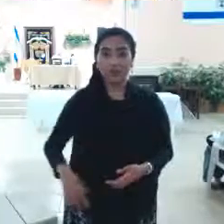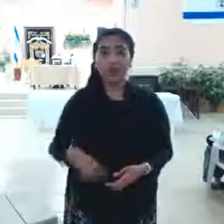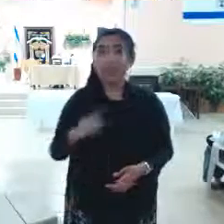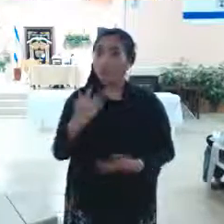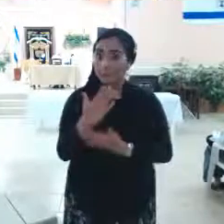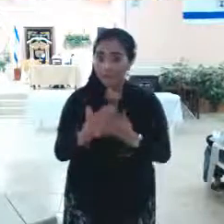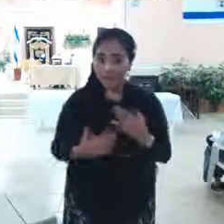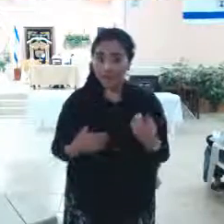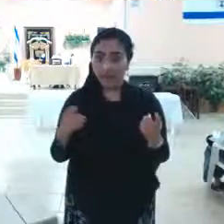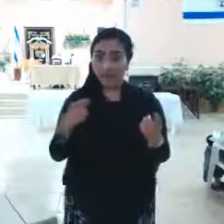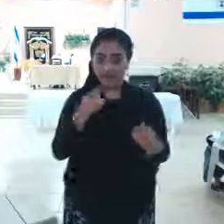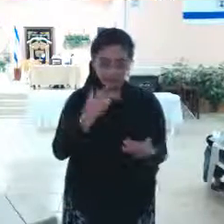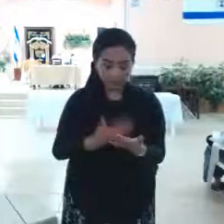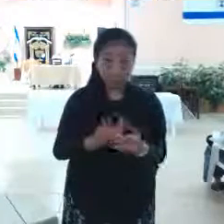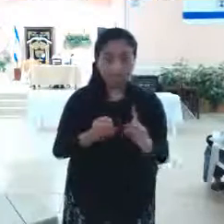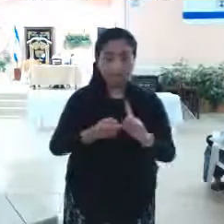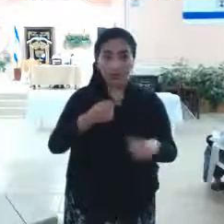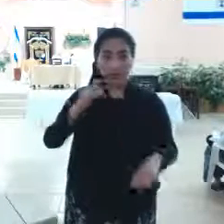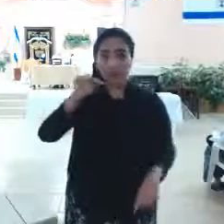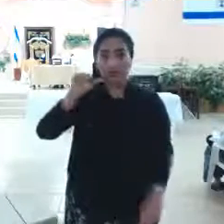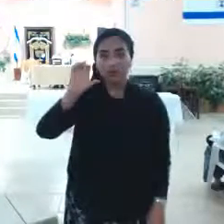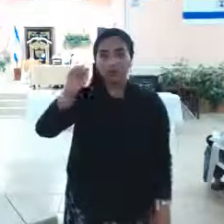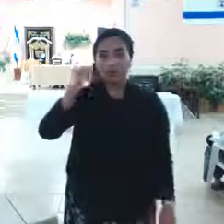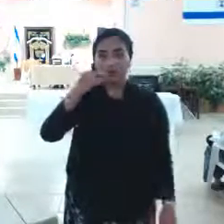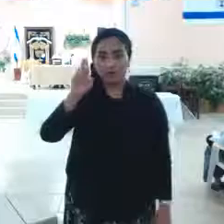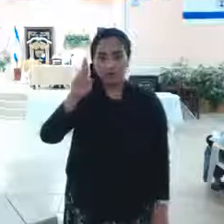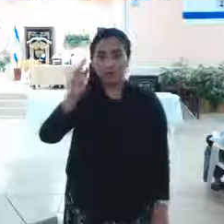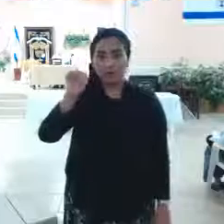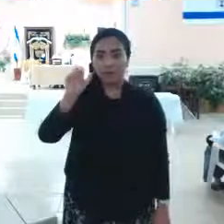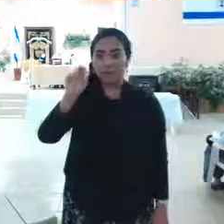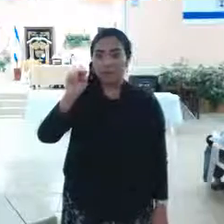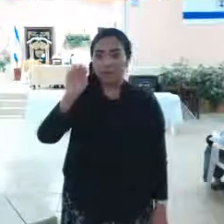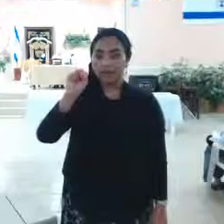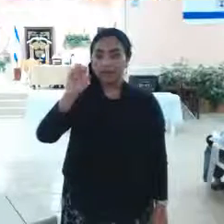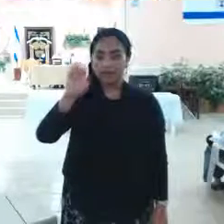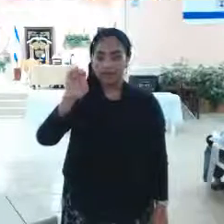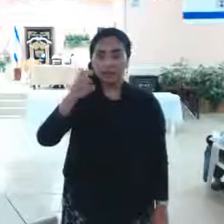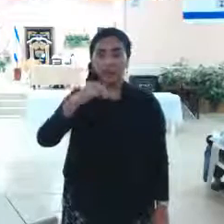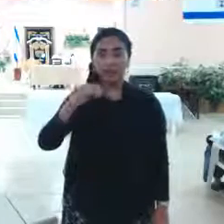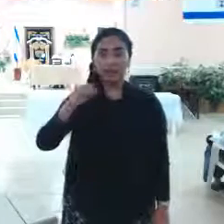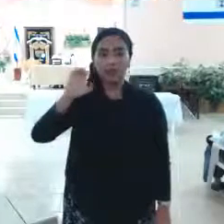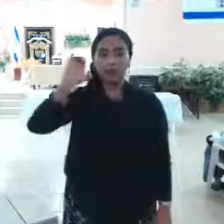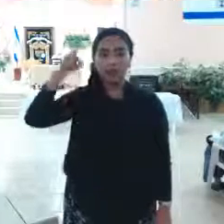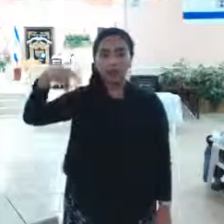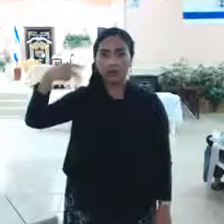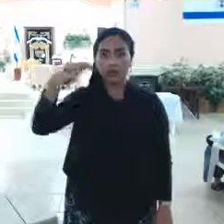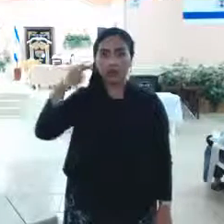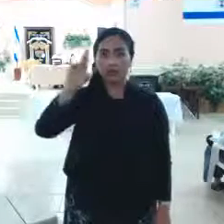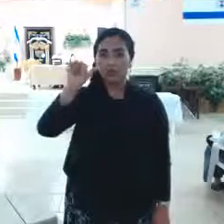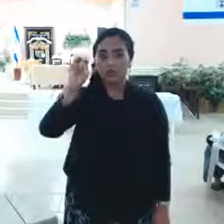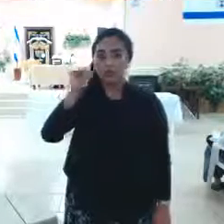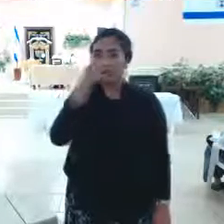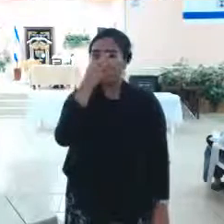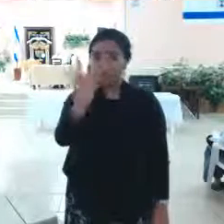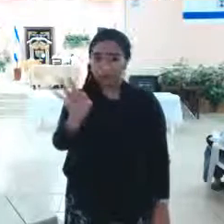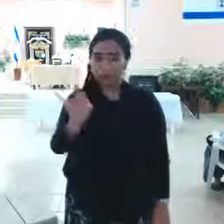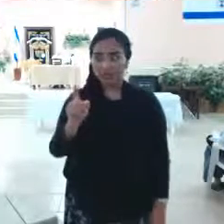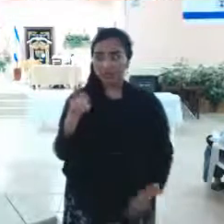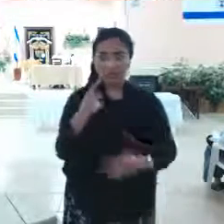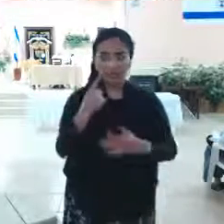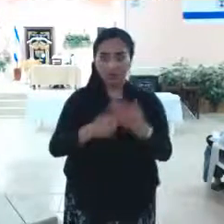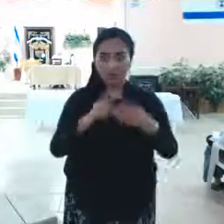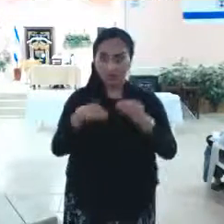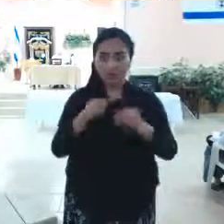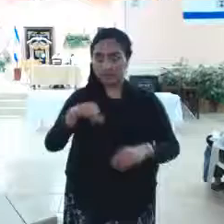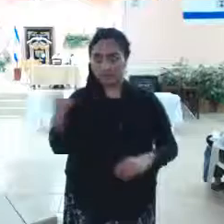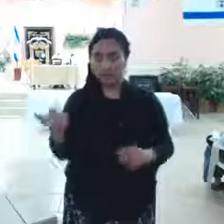message. Only some of them, it says that from Asher, Manasseh, Zebulun, just a few. What